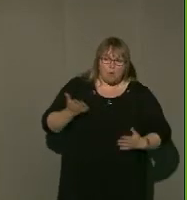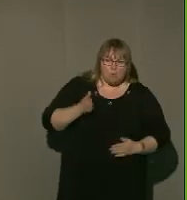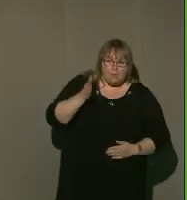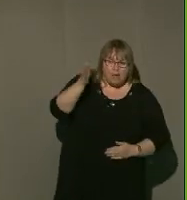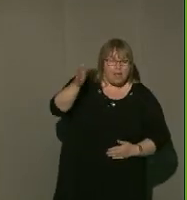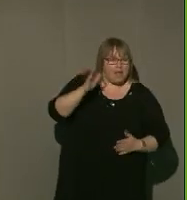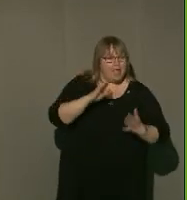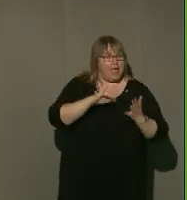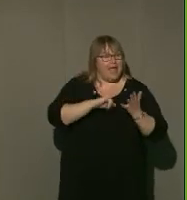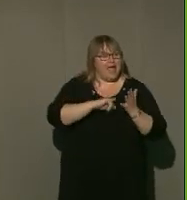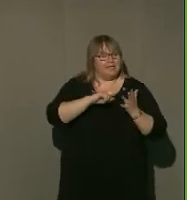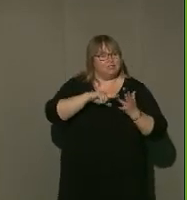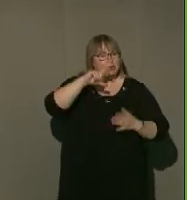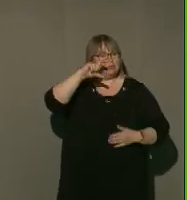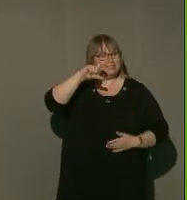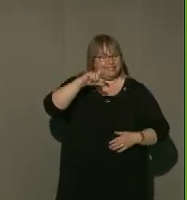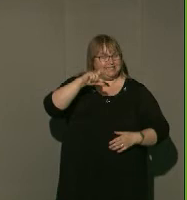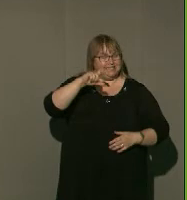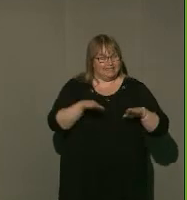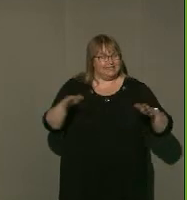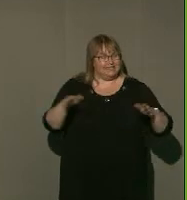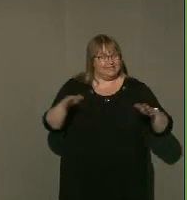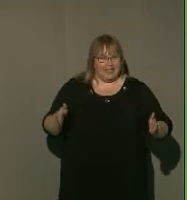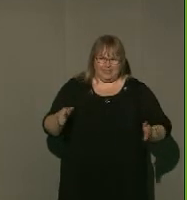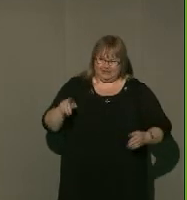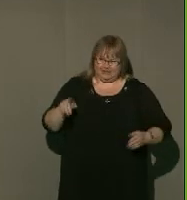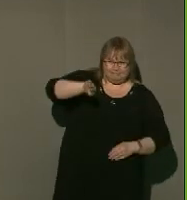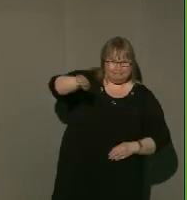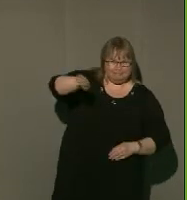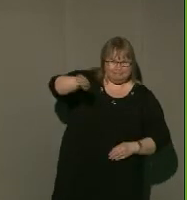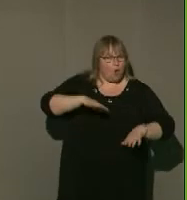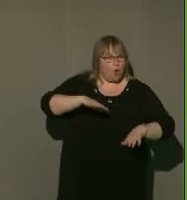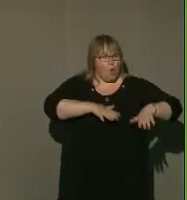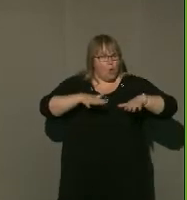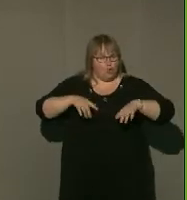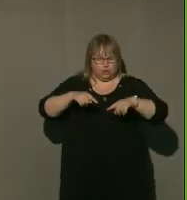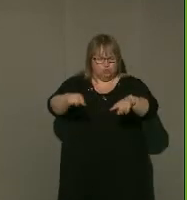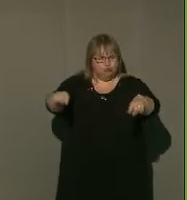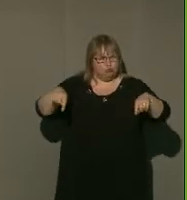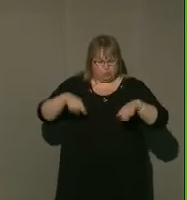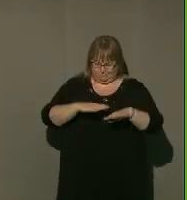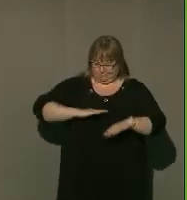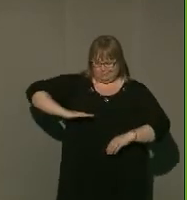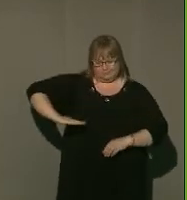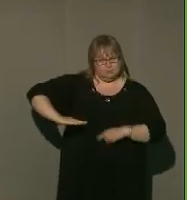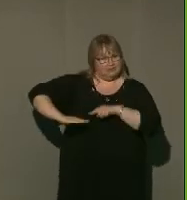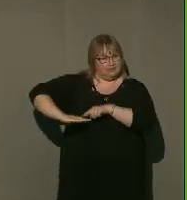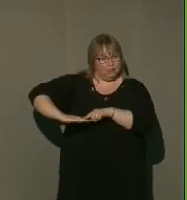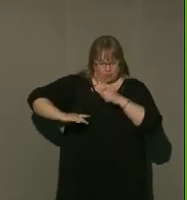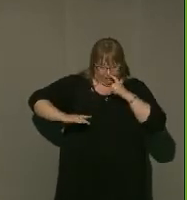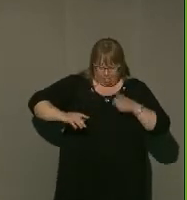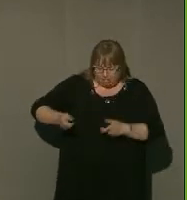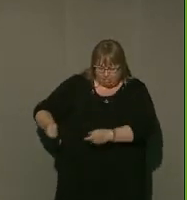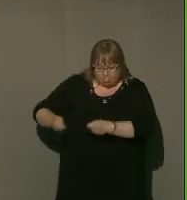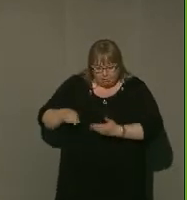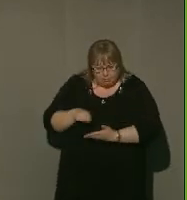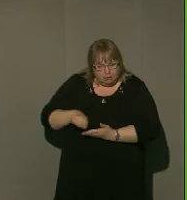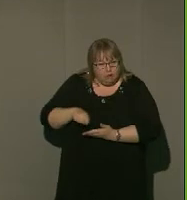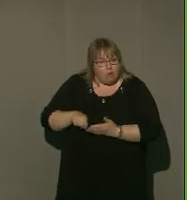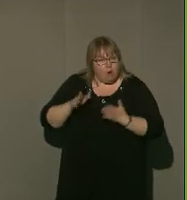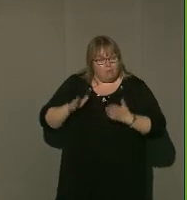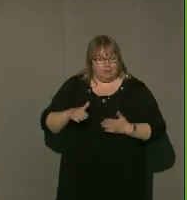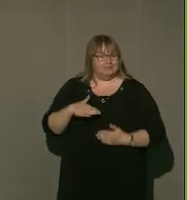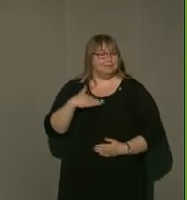desk outside the Ocean Room where the exhibition is, at the SOC desk. Nominations have to be in by 6